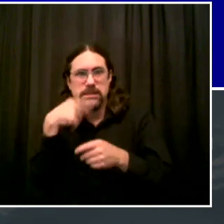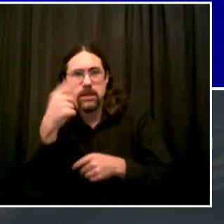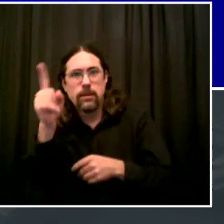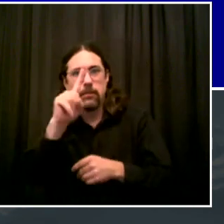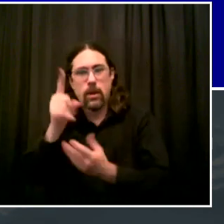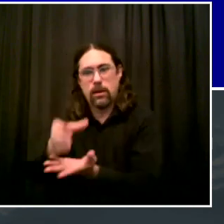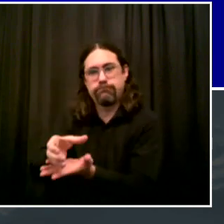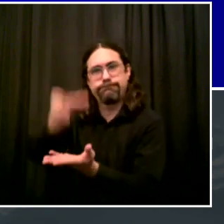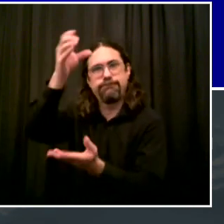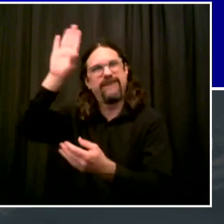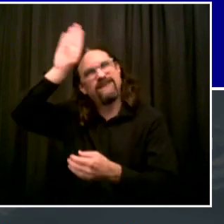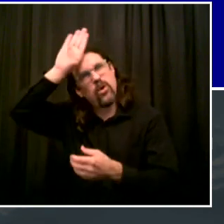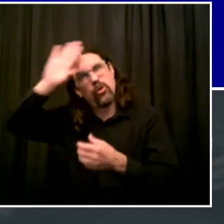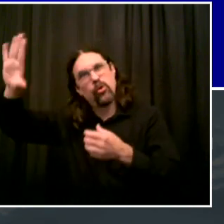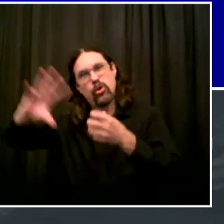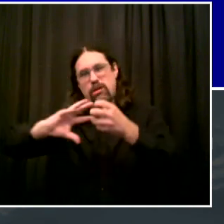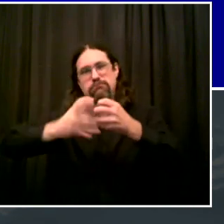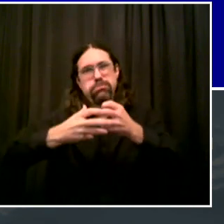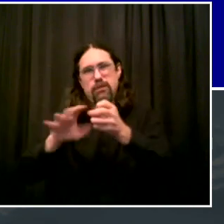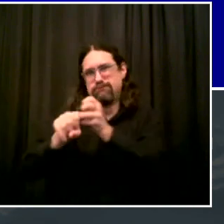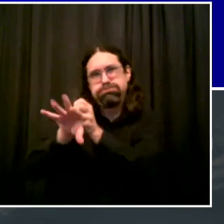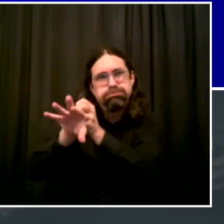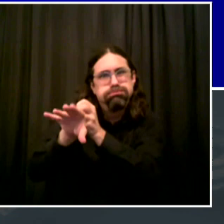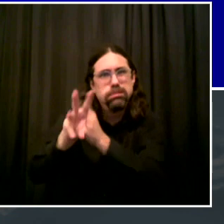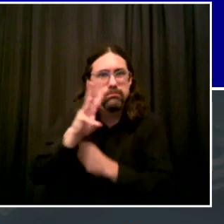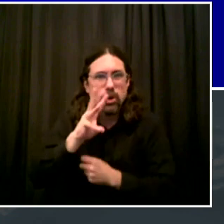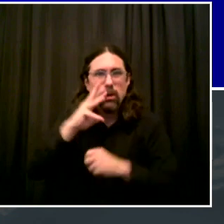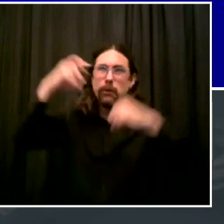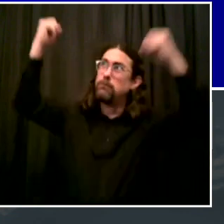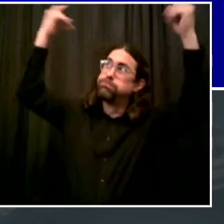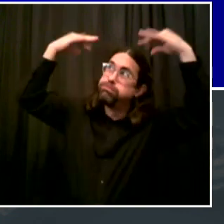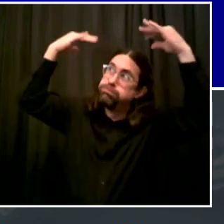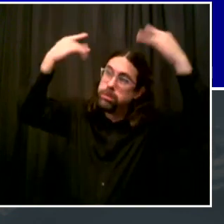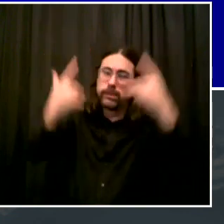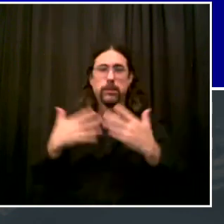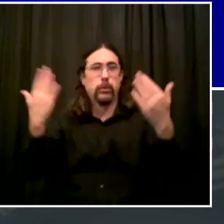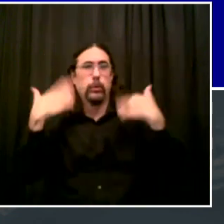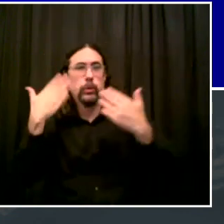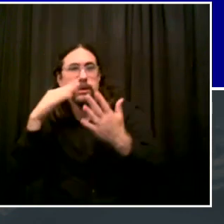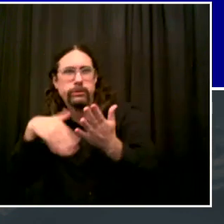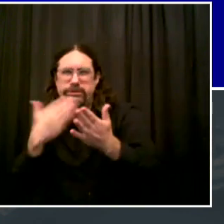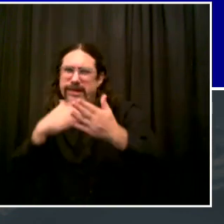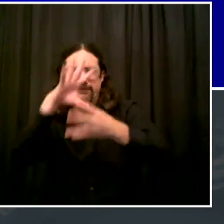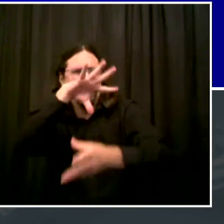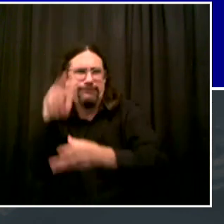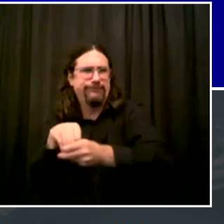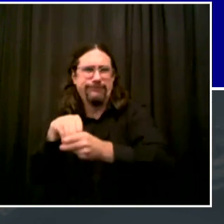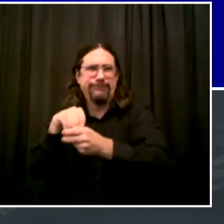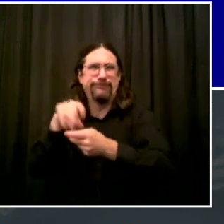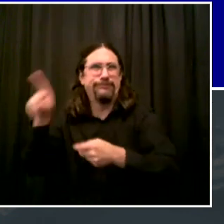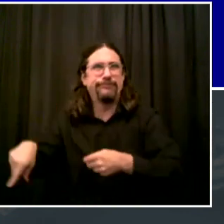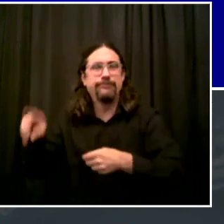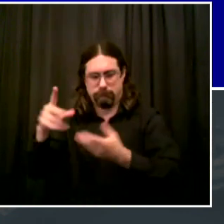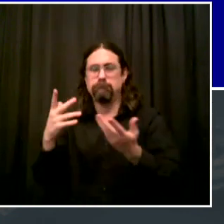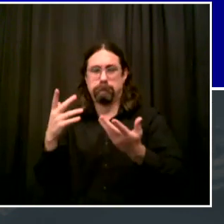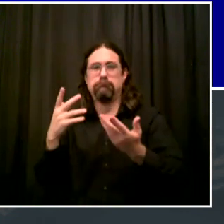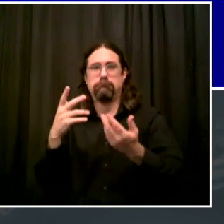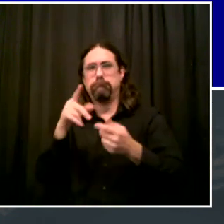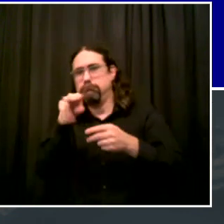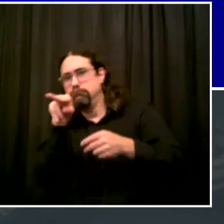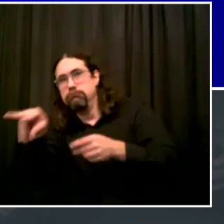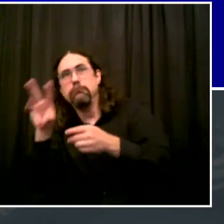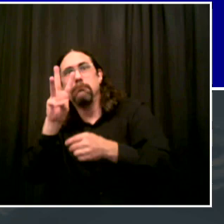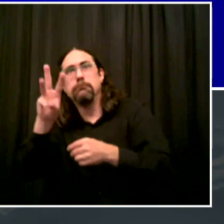want to remind everybody to check on your neighbors, to check on your loved ones, to be a buddy, especially those that are the most vulnerable